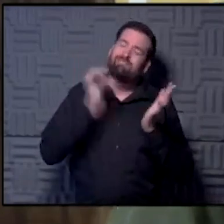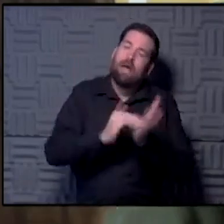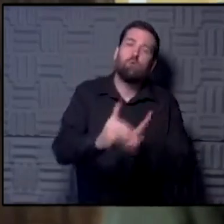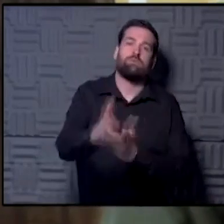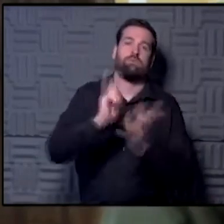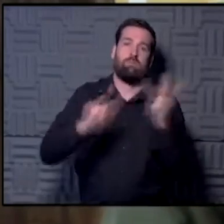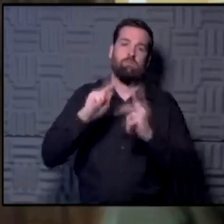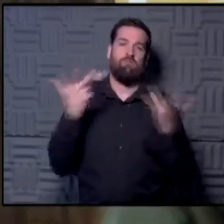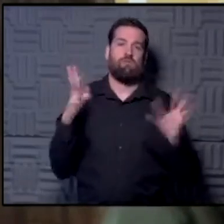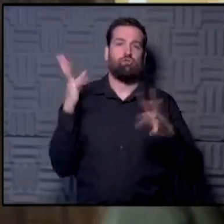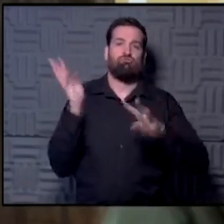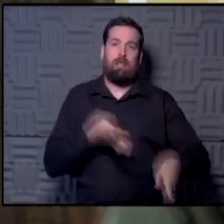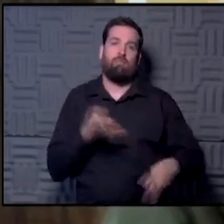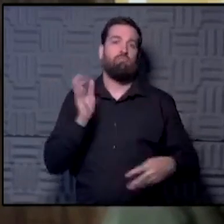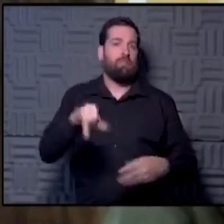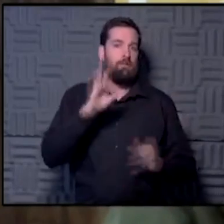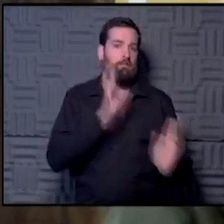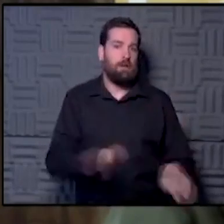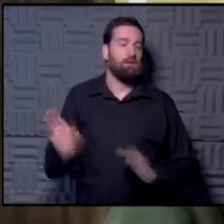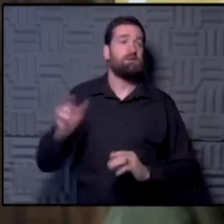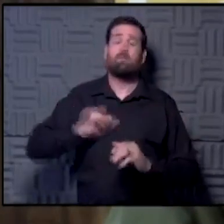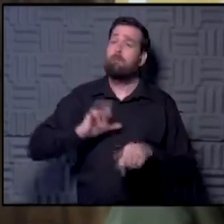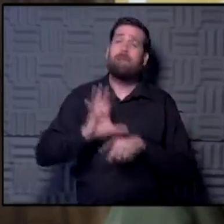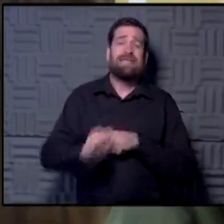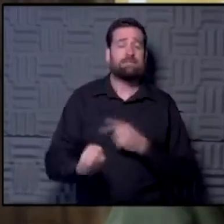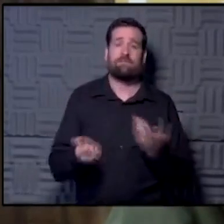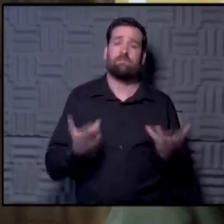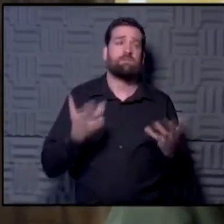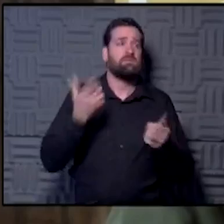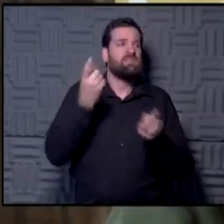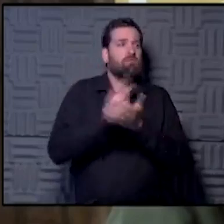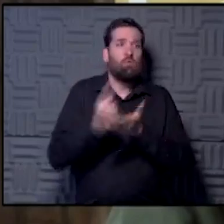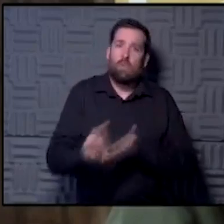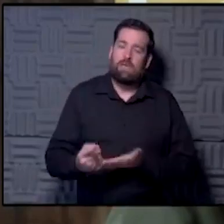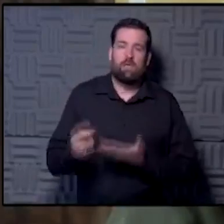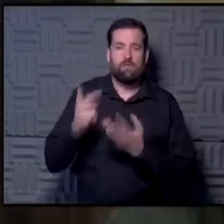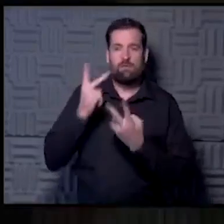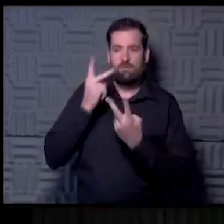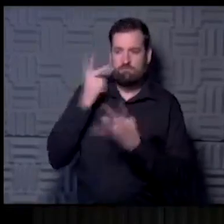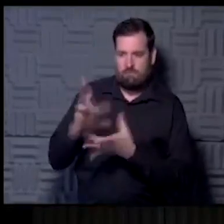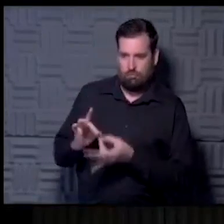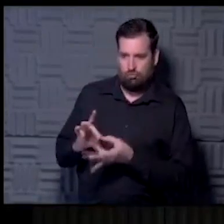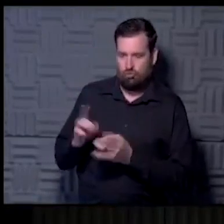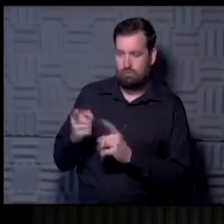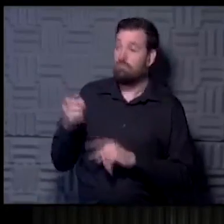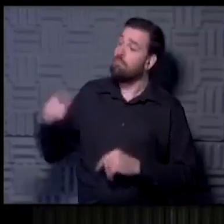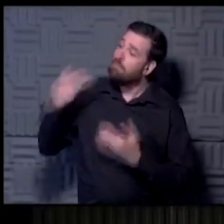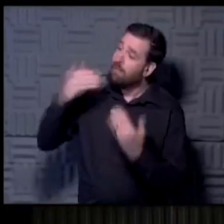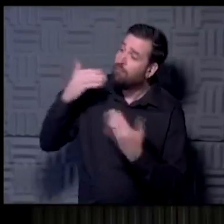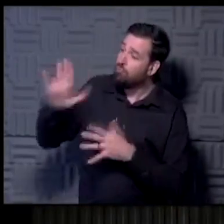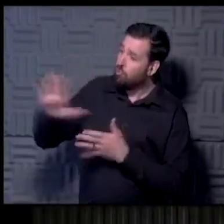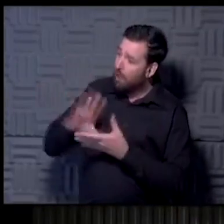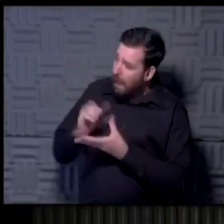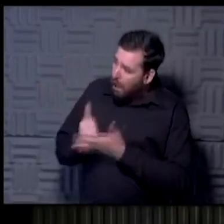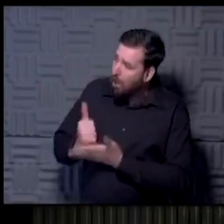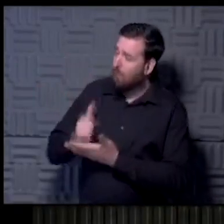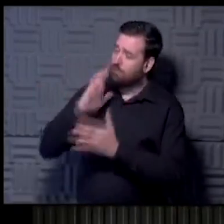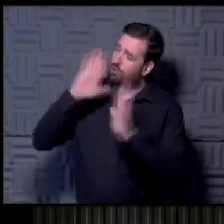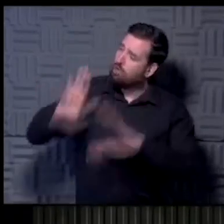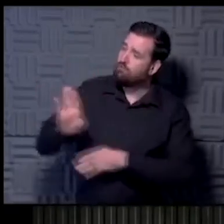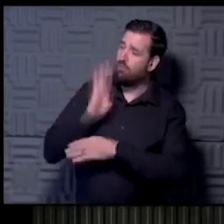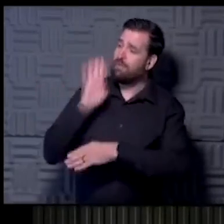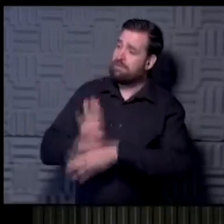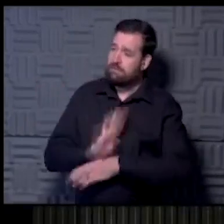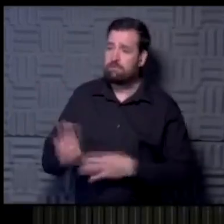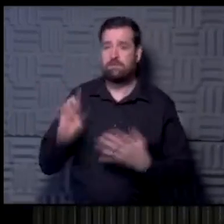that. It's amazing. Probably at least every week I get a message from someone saying, hey, thanks for your help. This has been great in the industry.